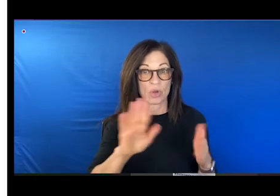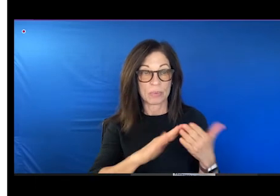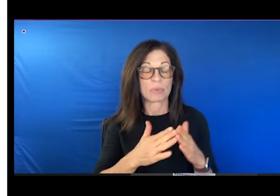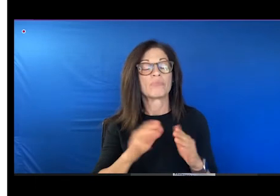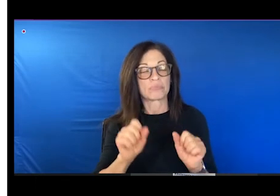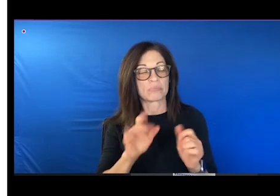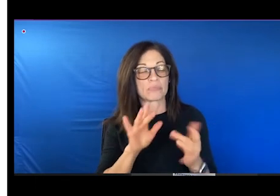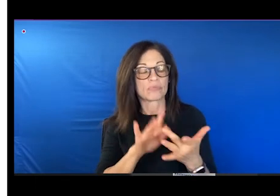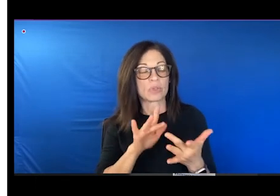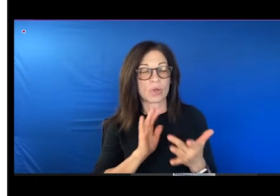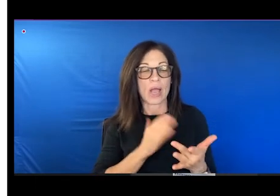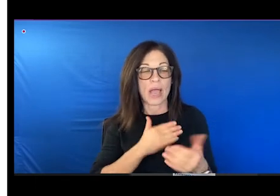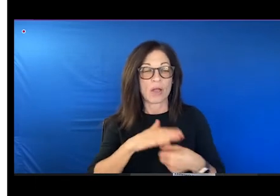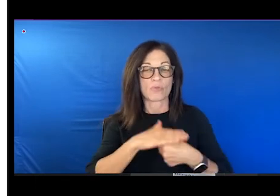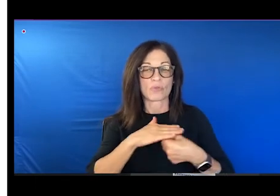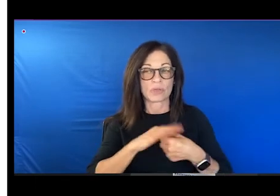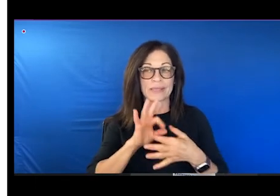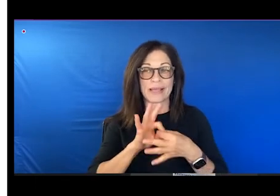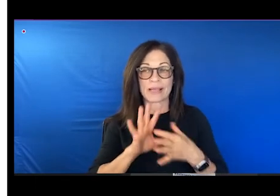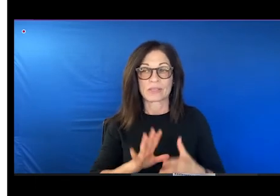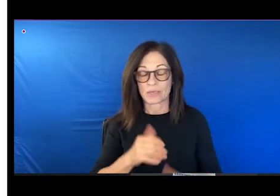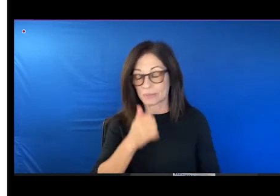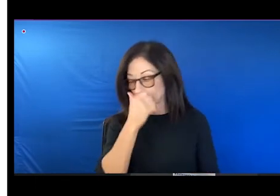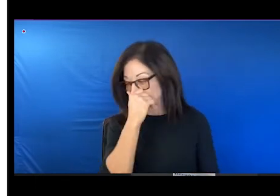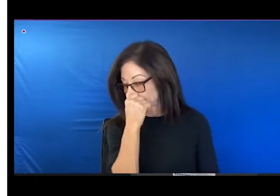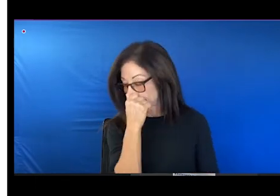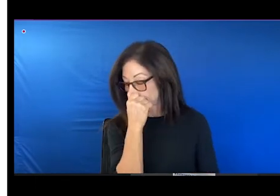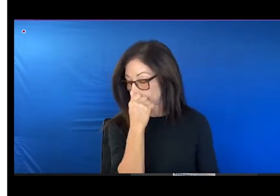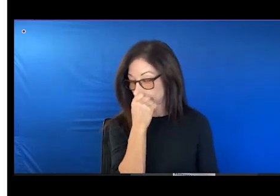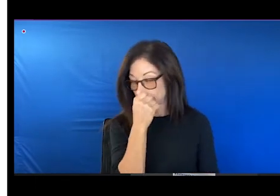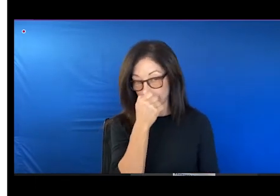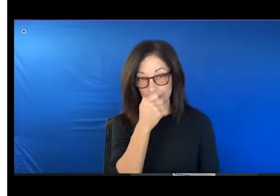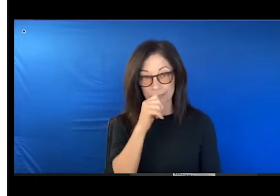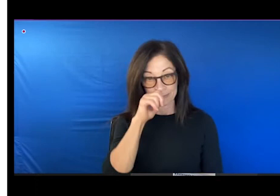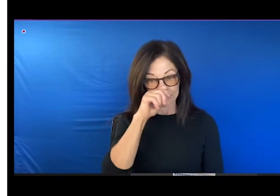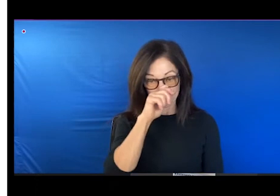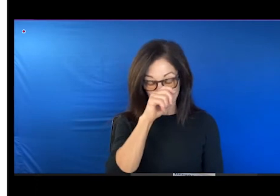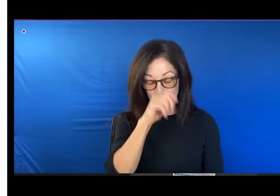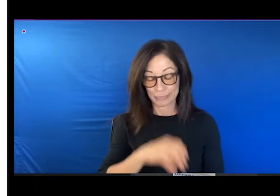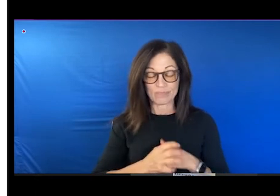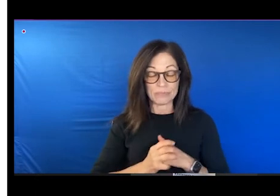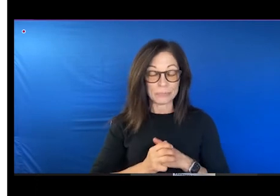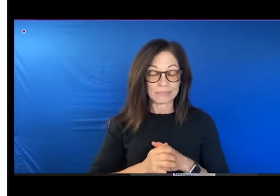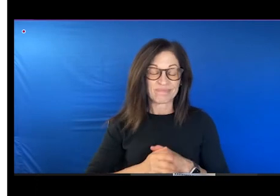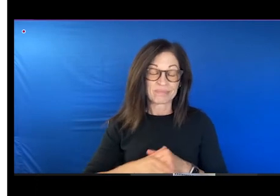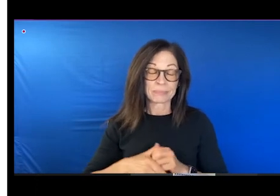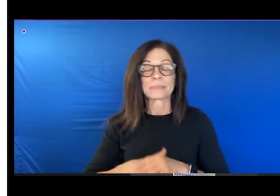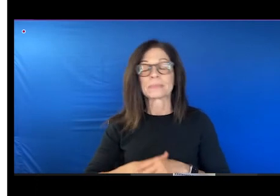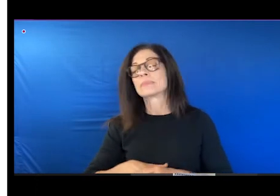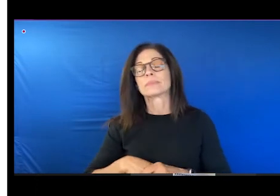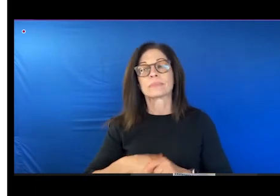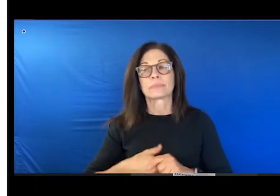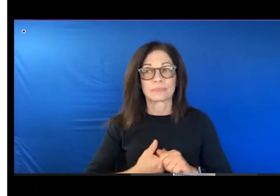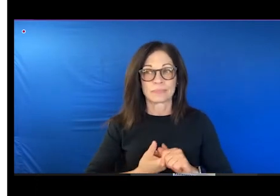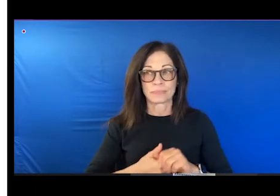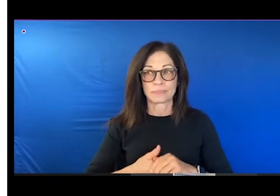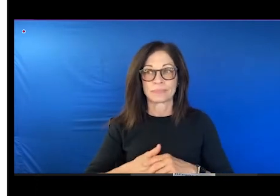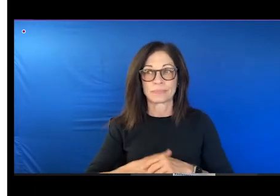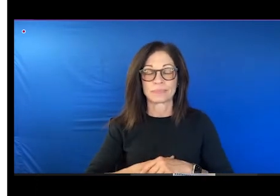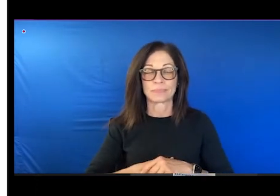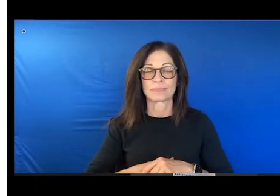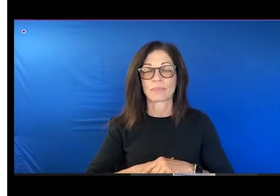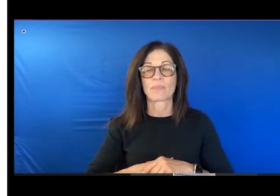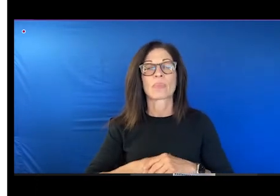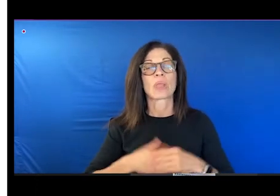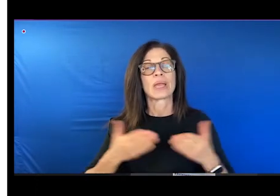transportation provider in your community, you can reach out to our regional liaison. Next slide, please. So